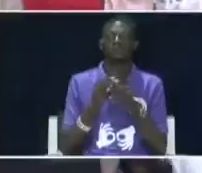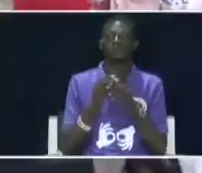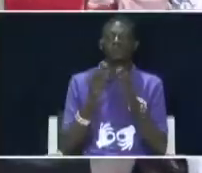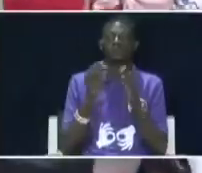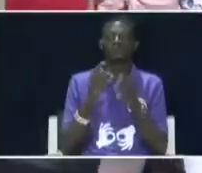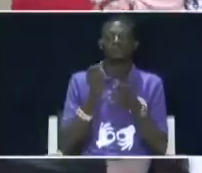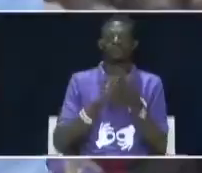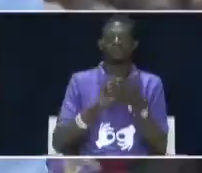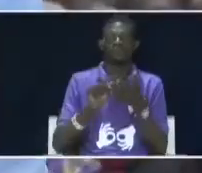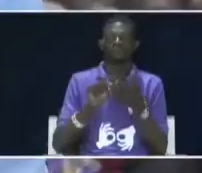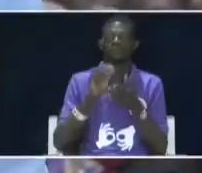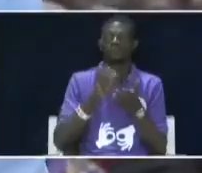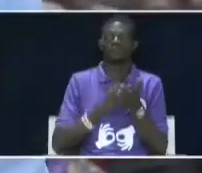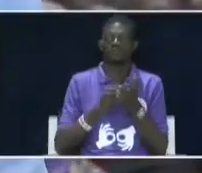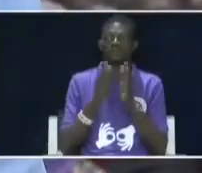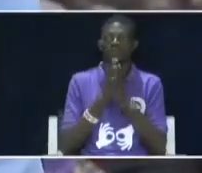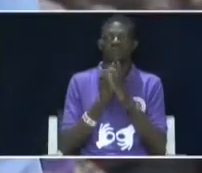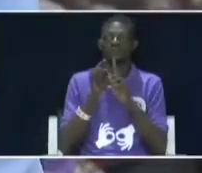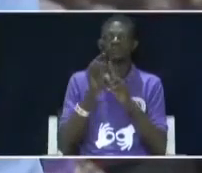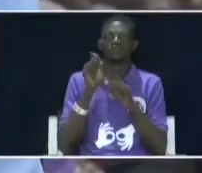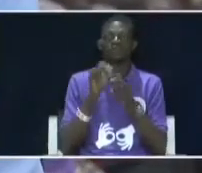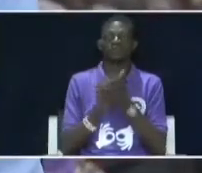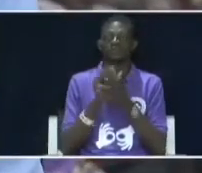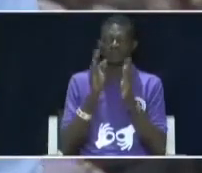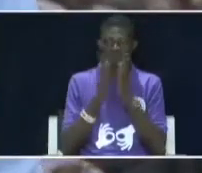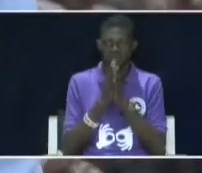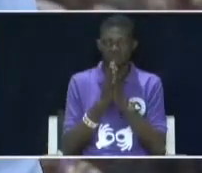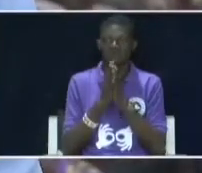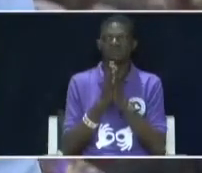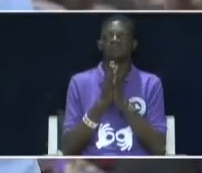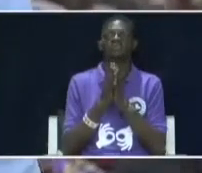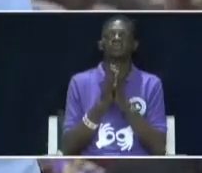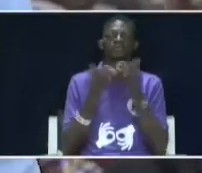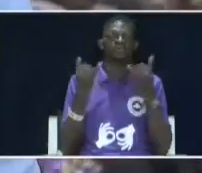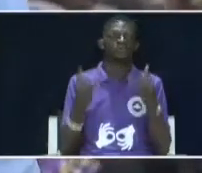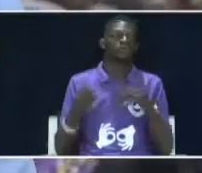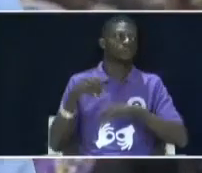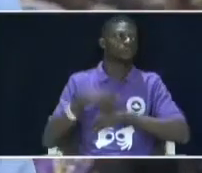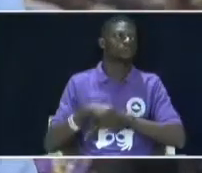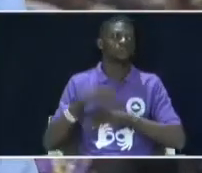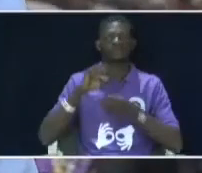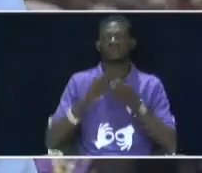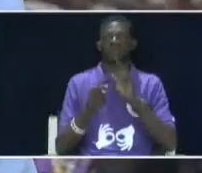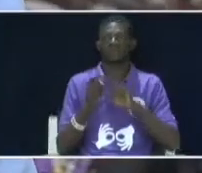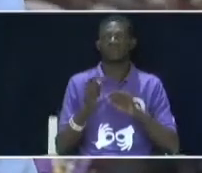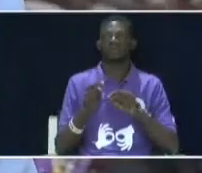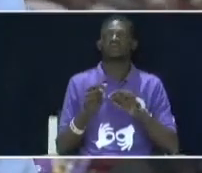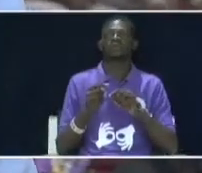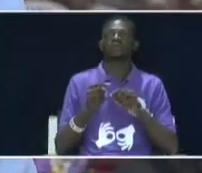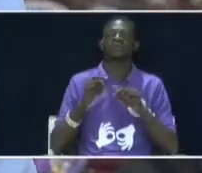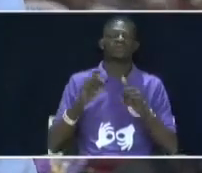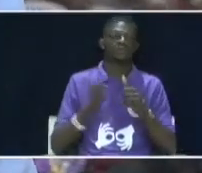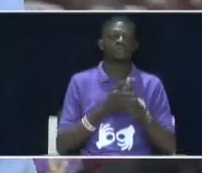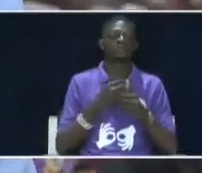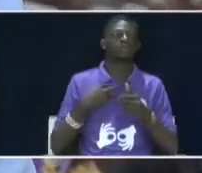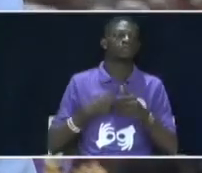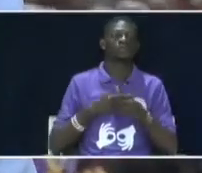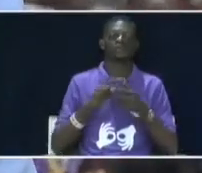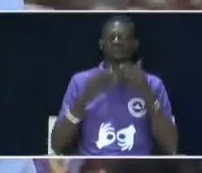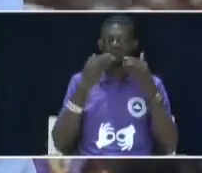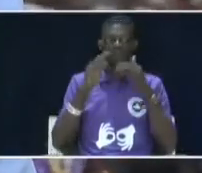points so that you can pray about them tonight. Number one, of course, is you want to thank the Almighty